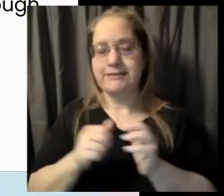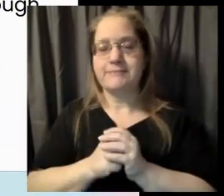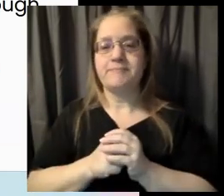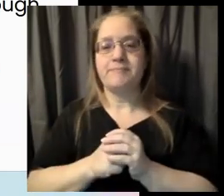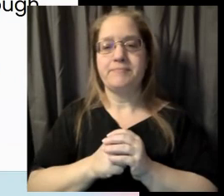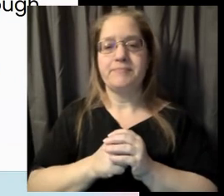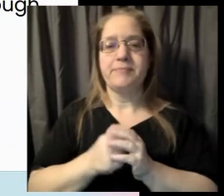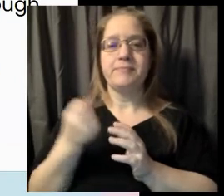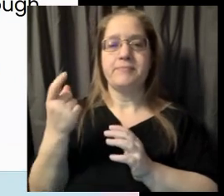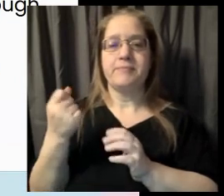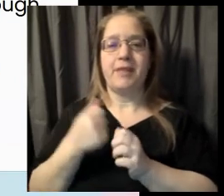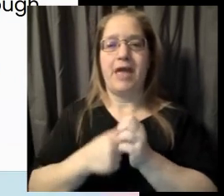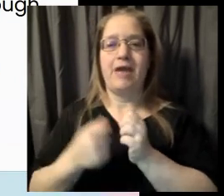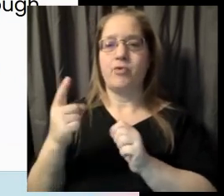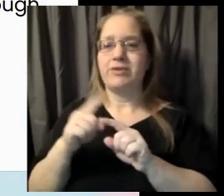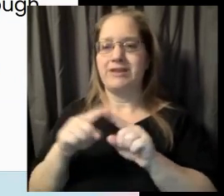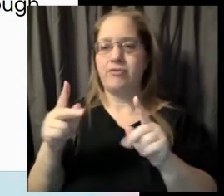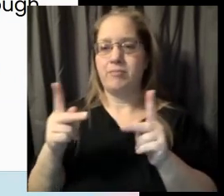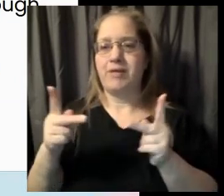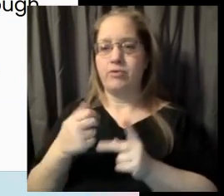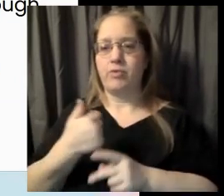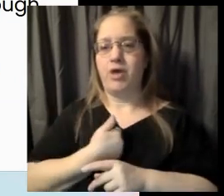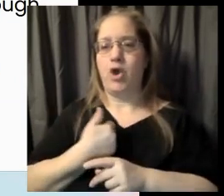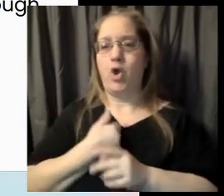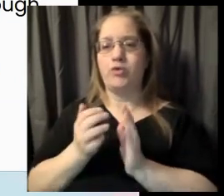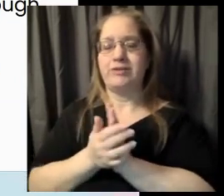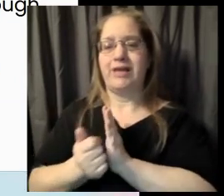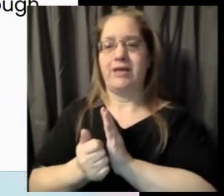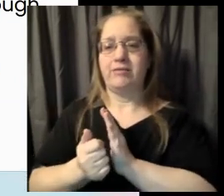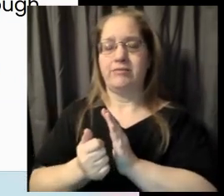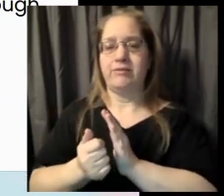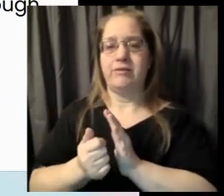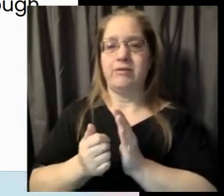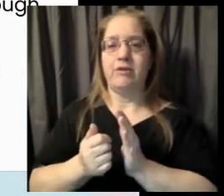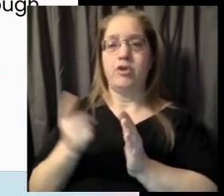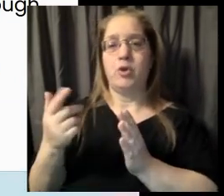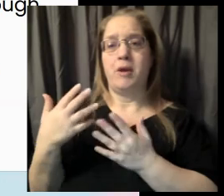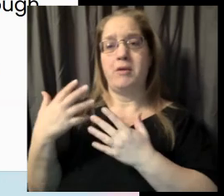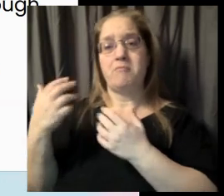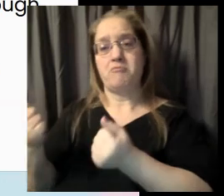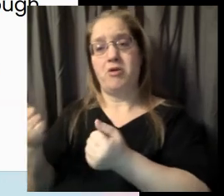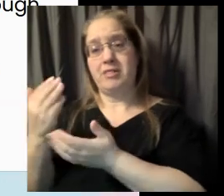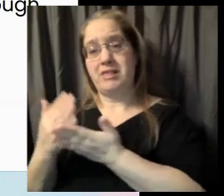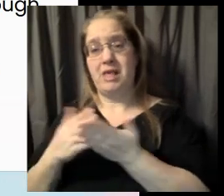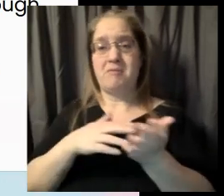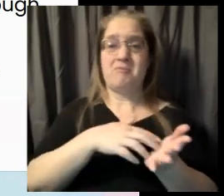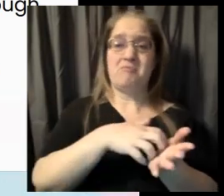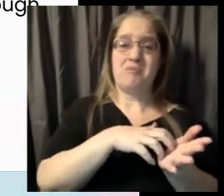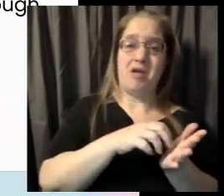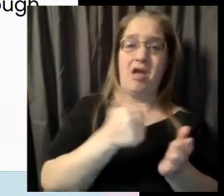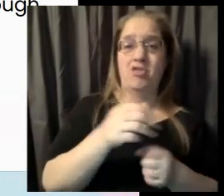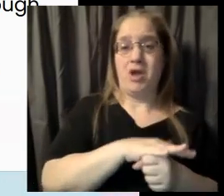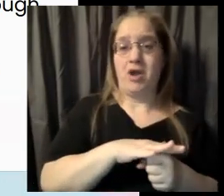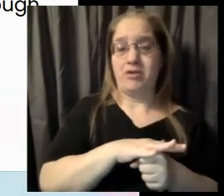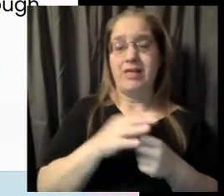is in a different place with our own executive function skills and underdeveloped areas. You may have strengths in one area and weaknesses in the other.